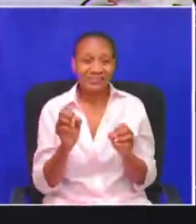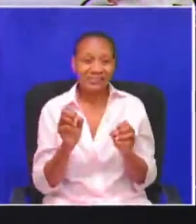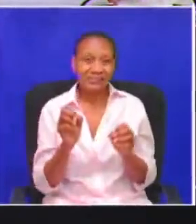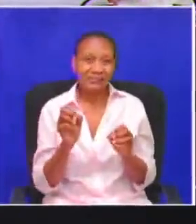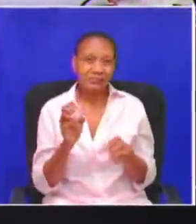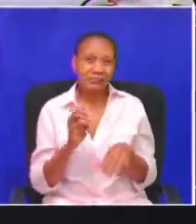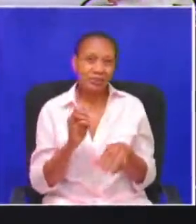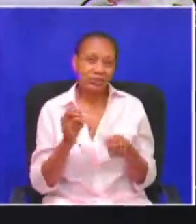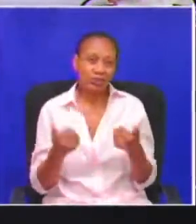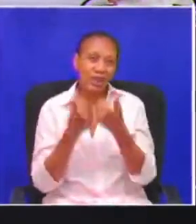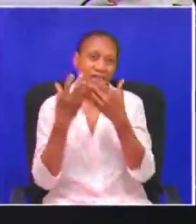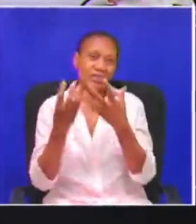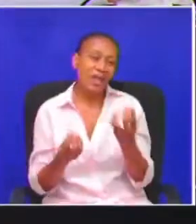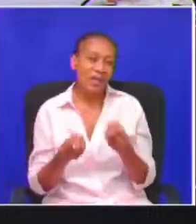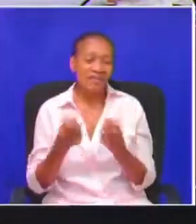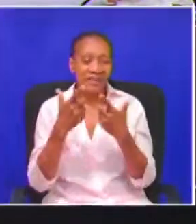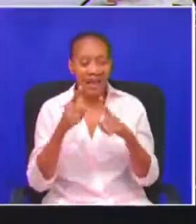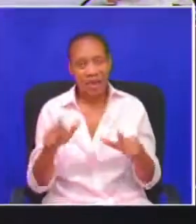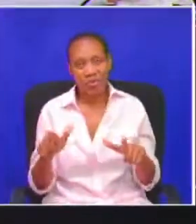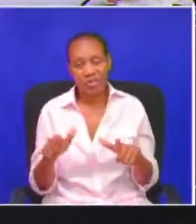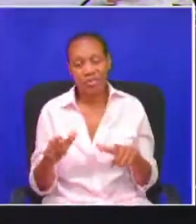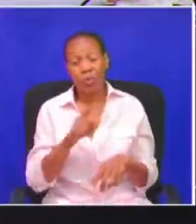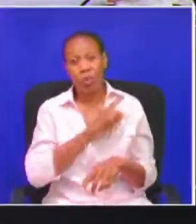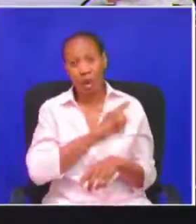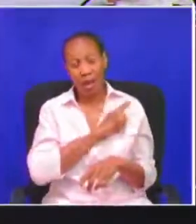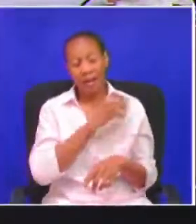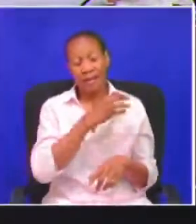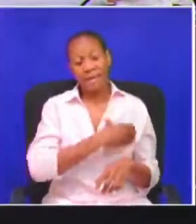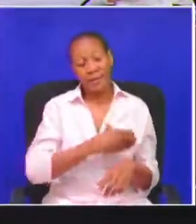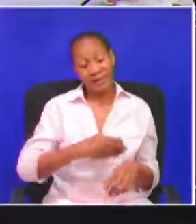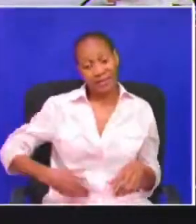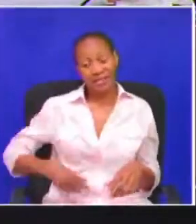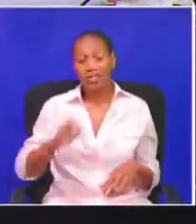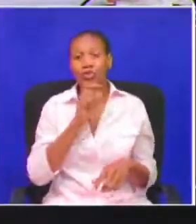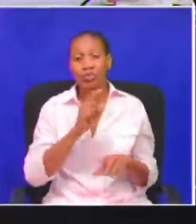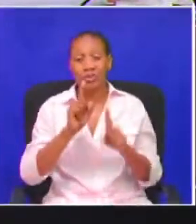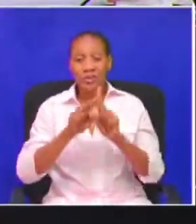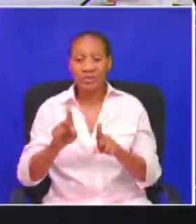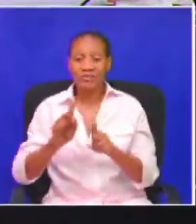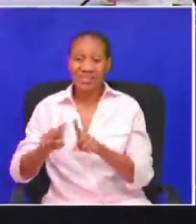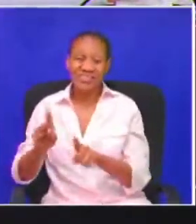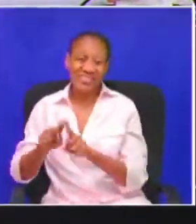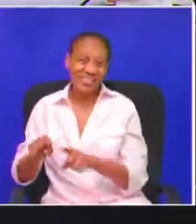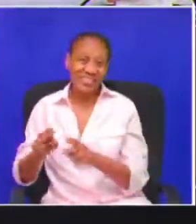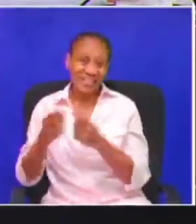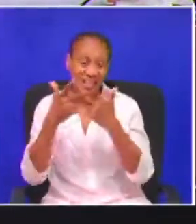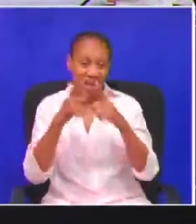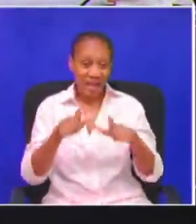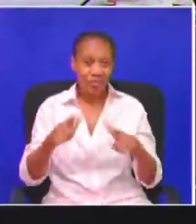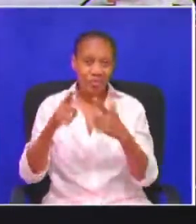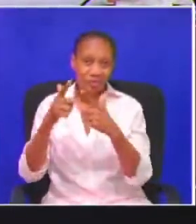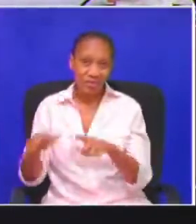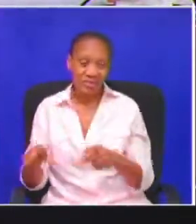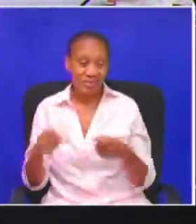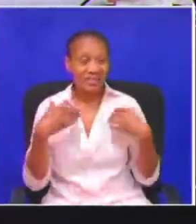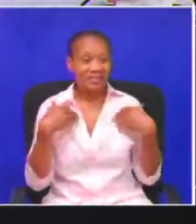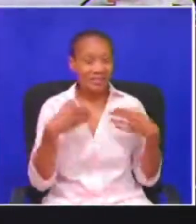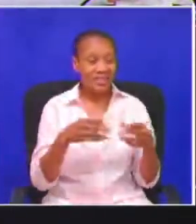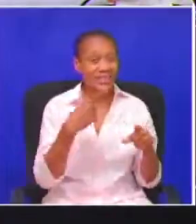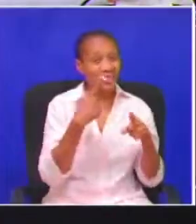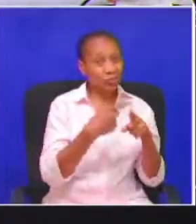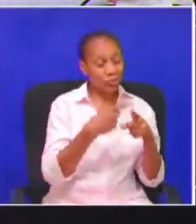Re fumana hore ba ukwana le rona. Le ha bao ba bang ba tshwanang le